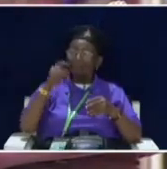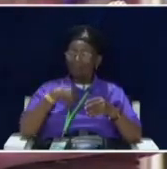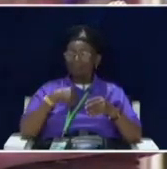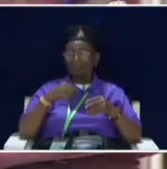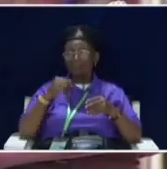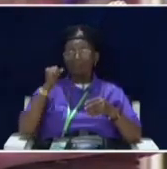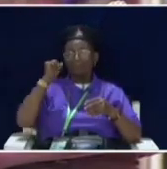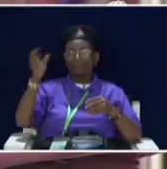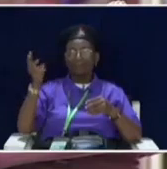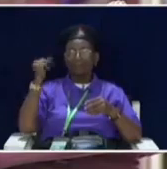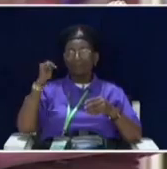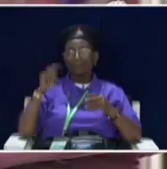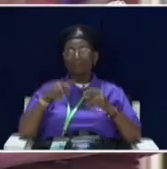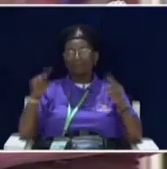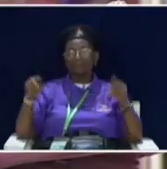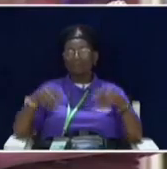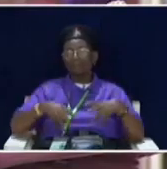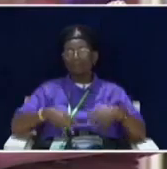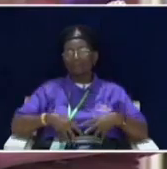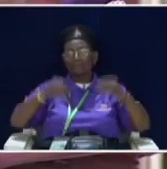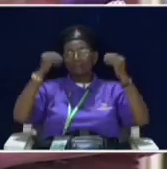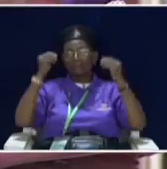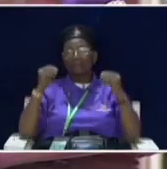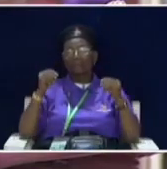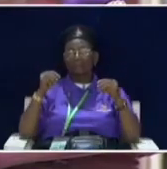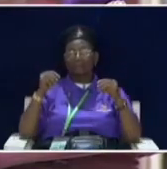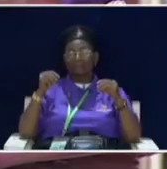she was very angry.